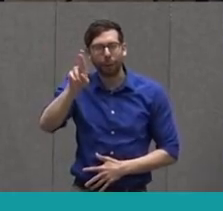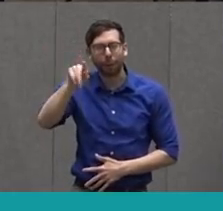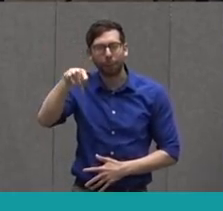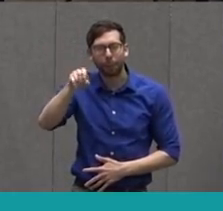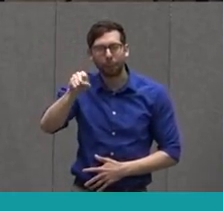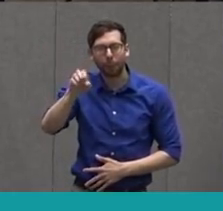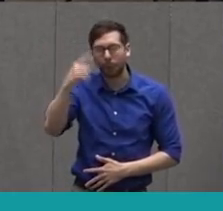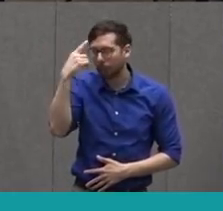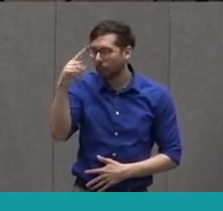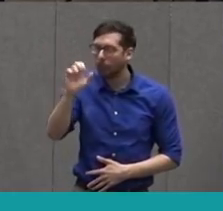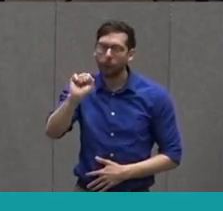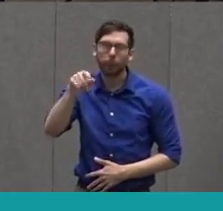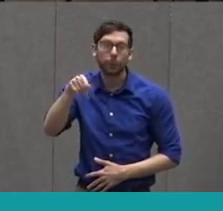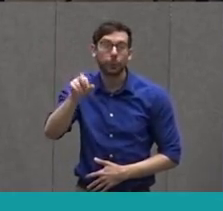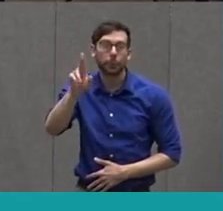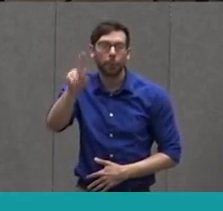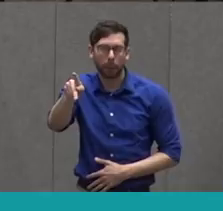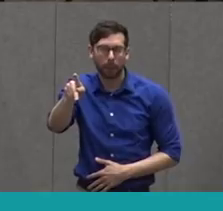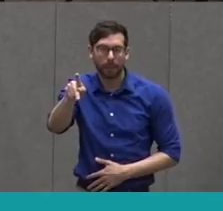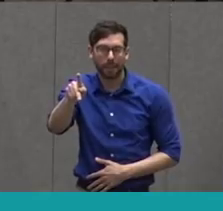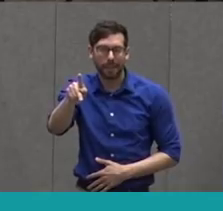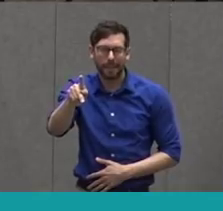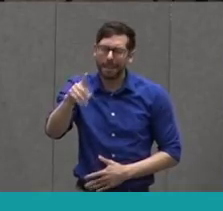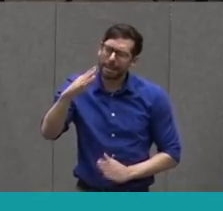But primarily it's for eating.